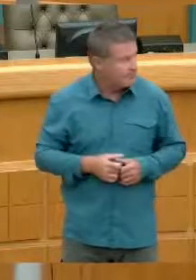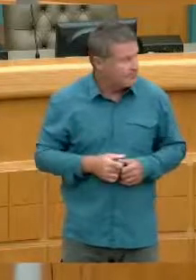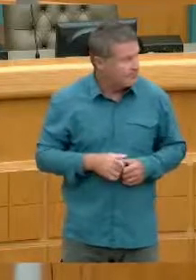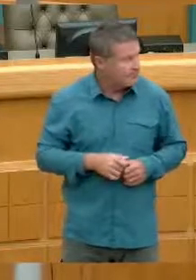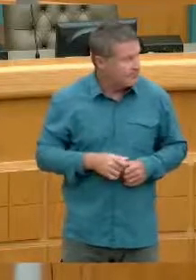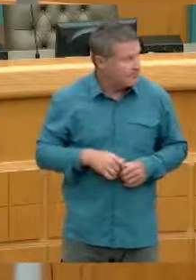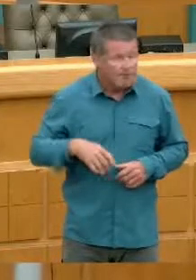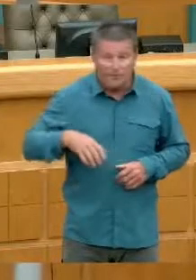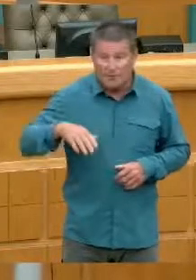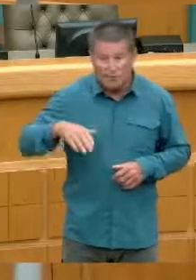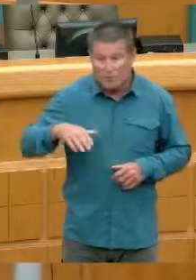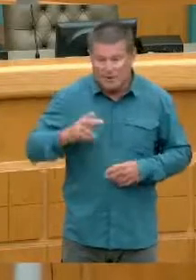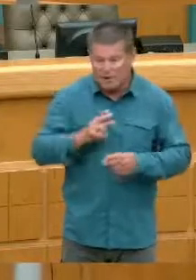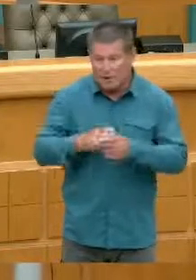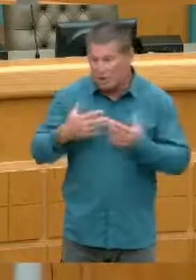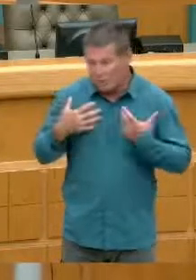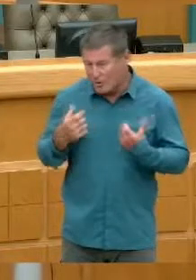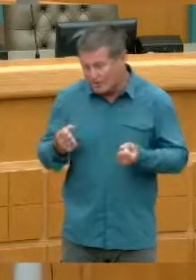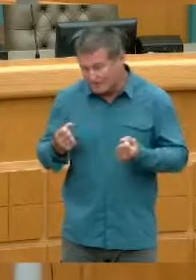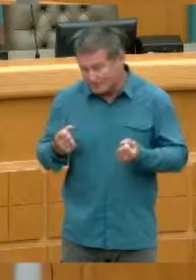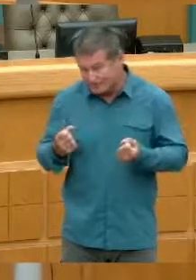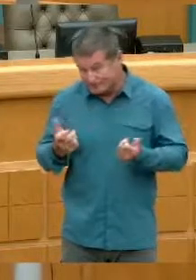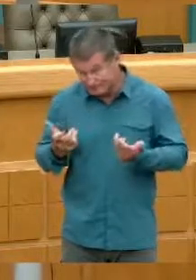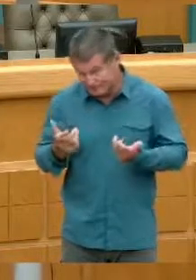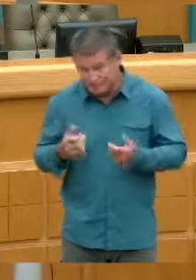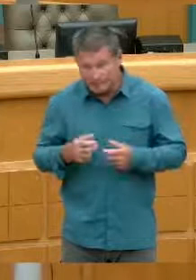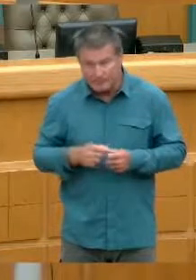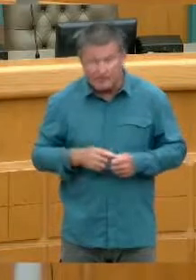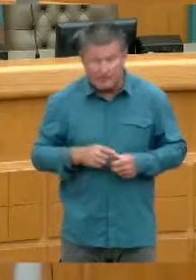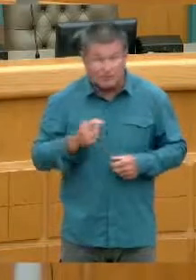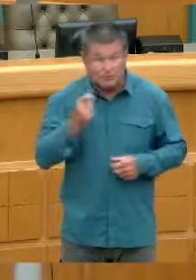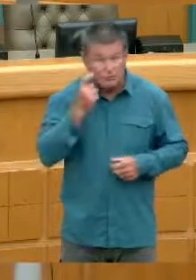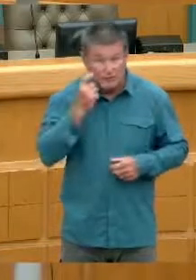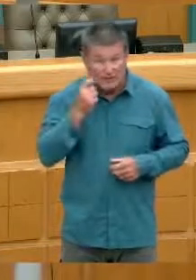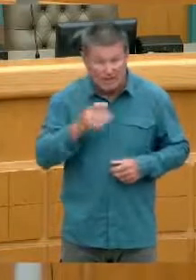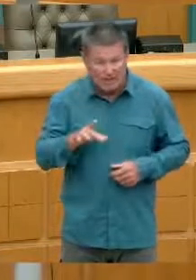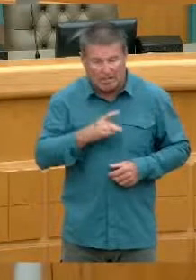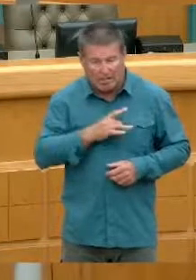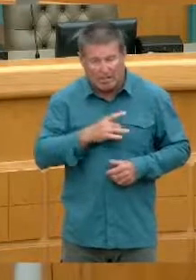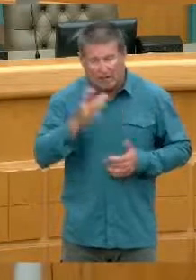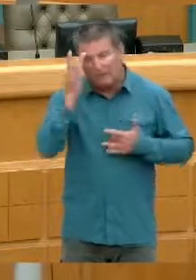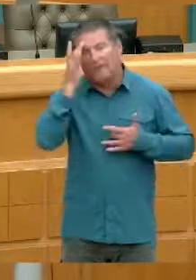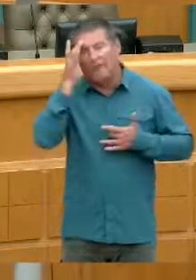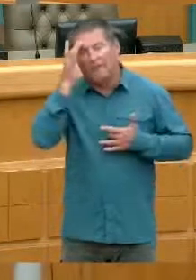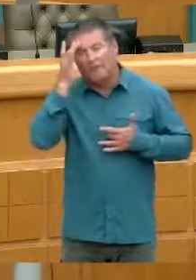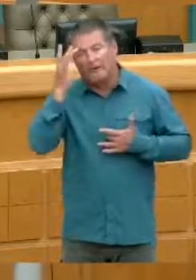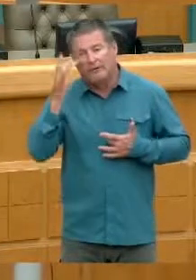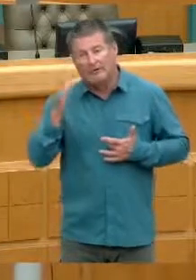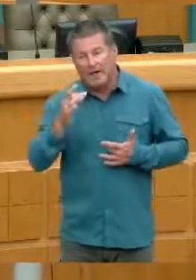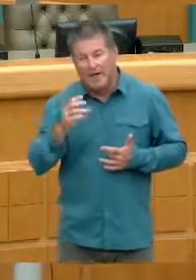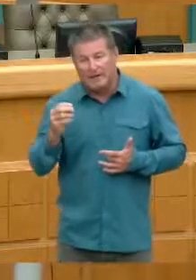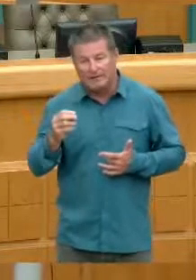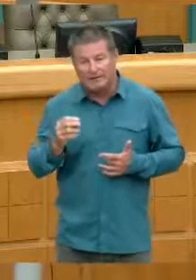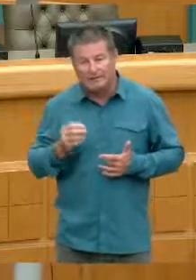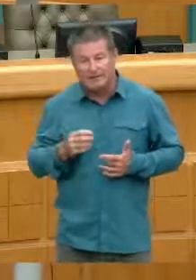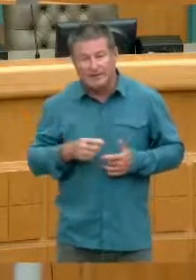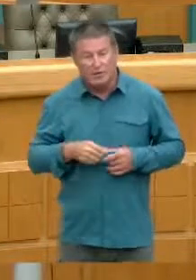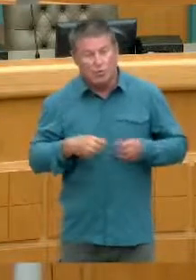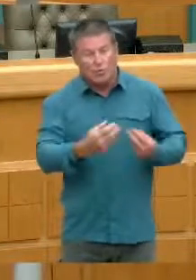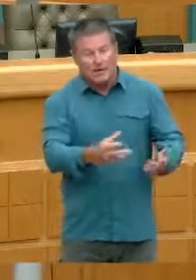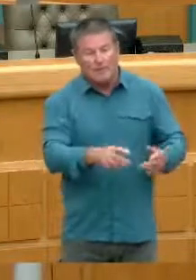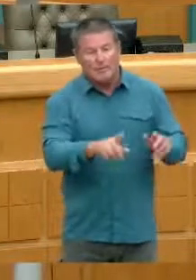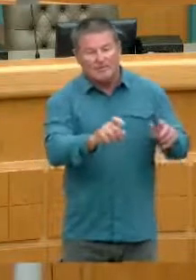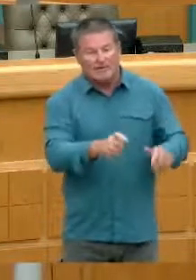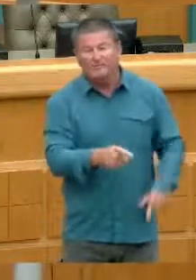been classified as recovered yet and have recently been diagnosed with COVID-19 and confirmed with a